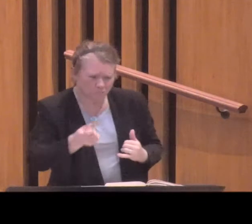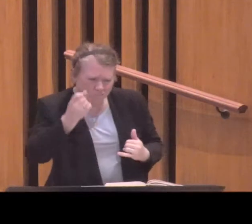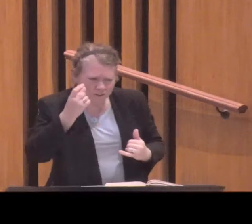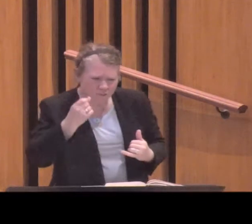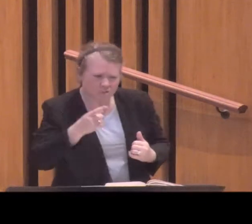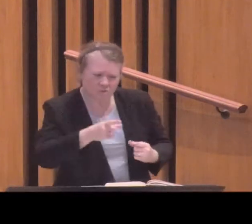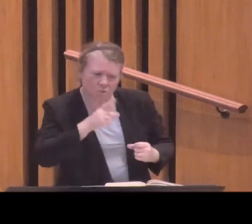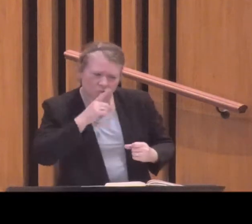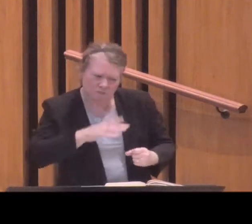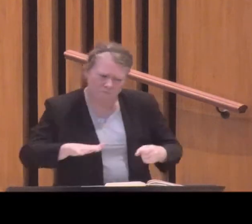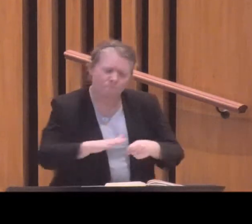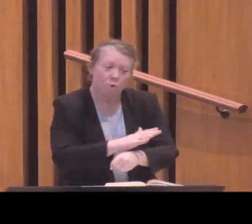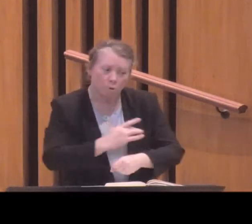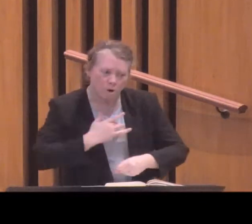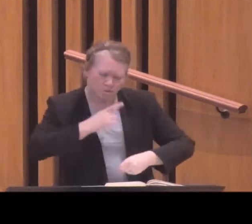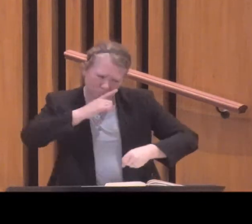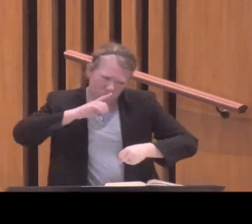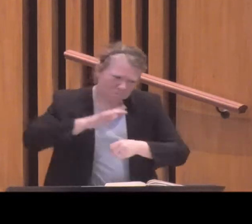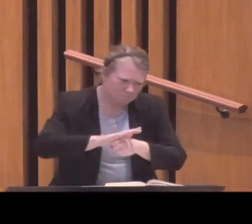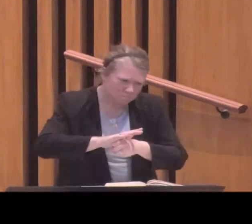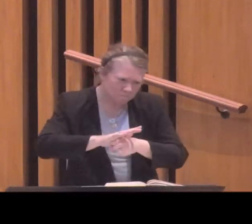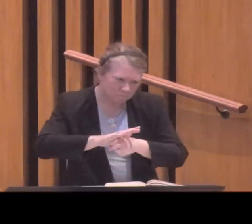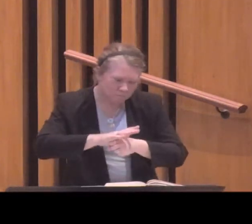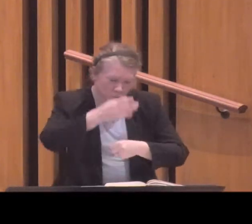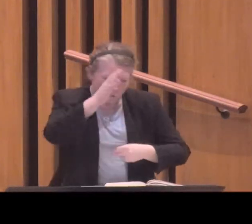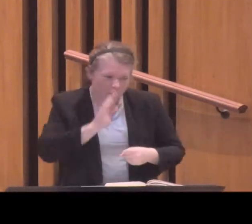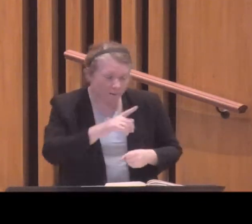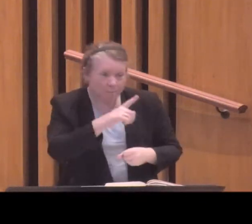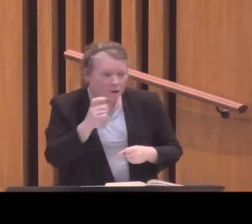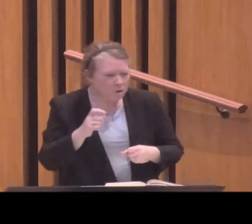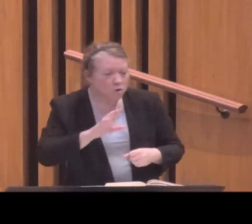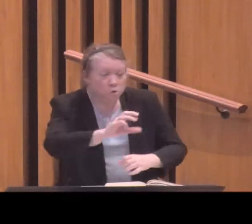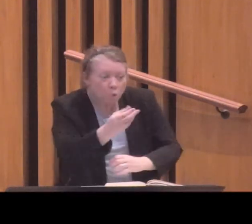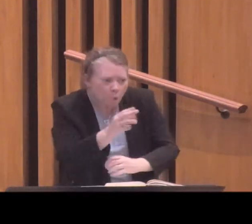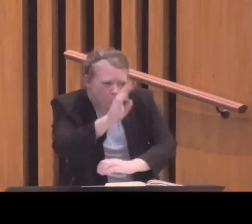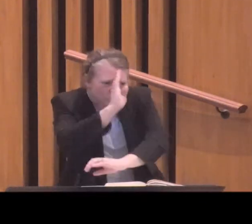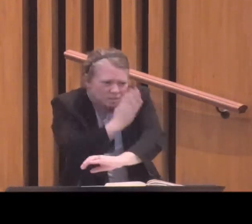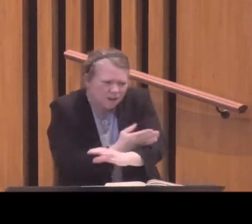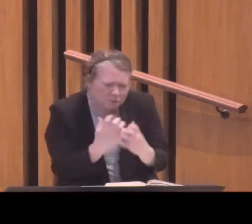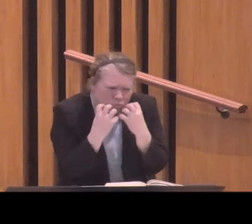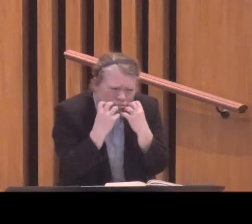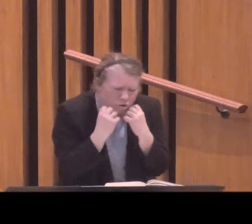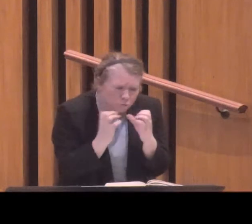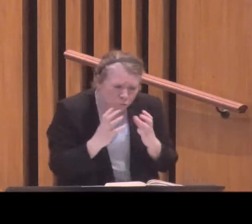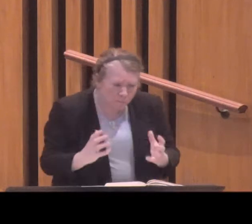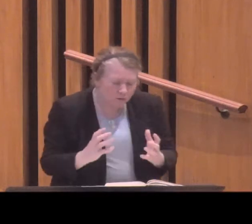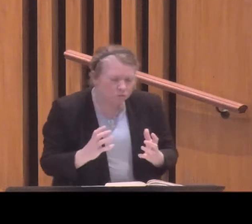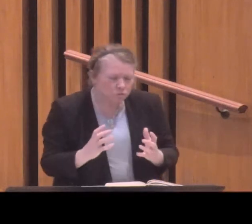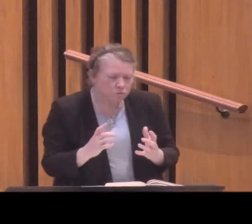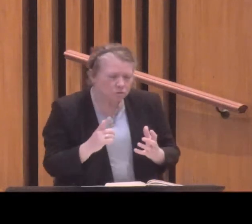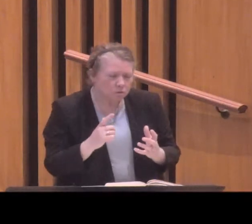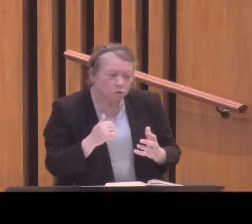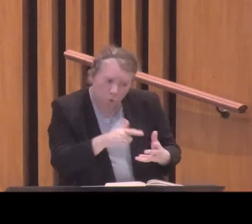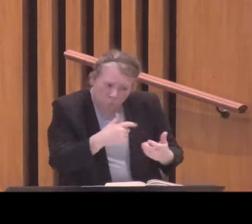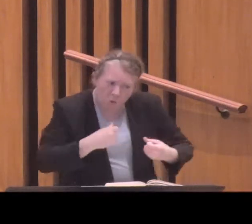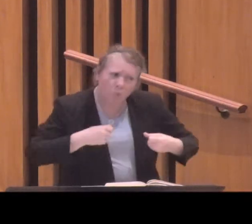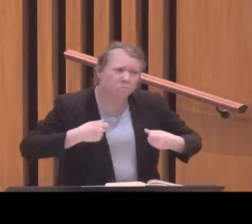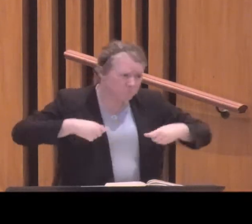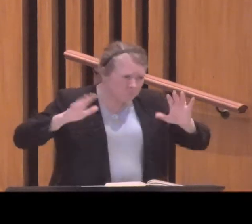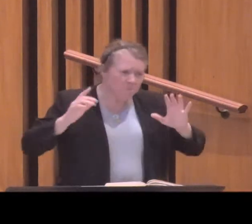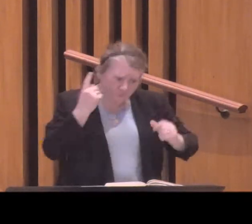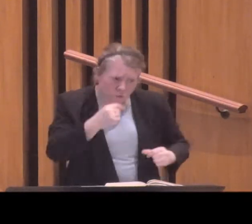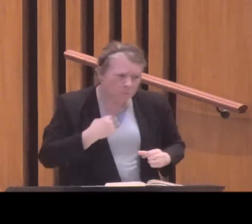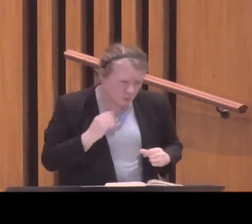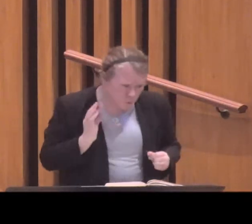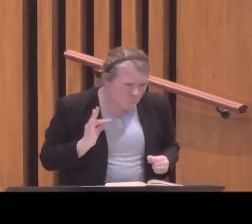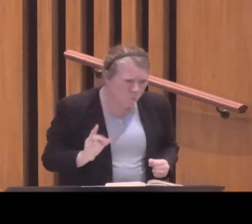God, since you did not withhold from me your own beloved son. As Abraham